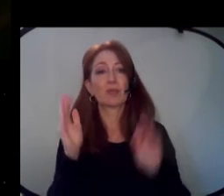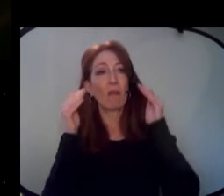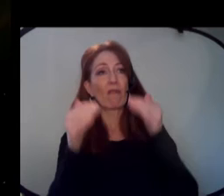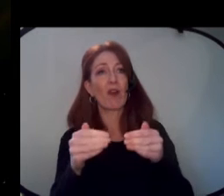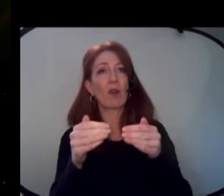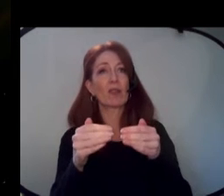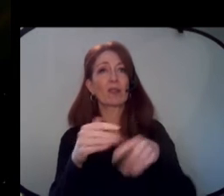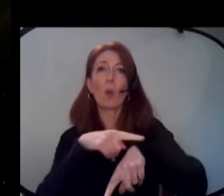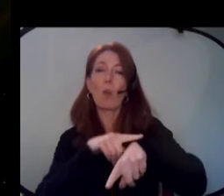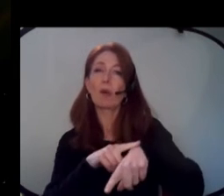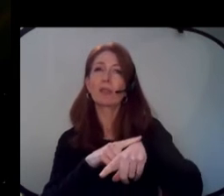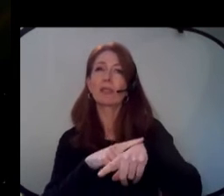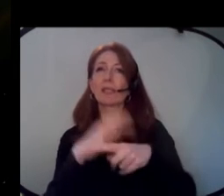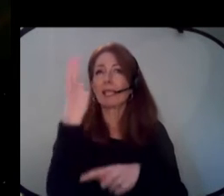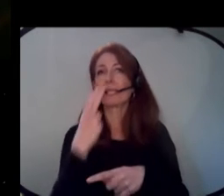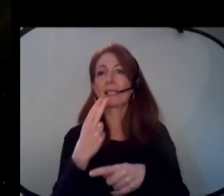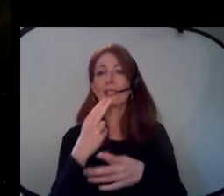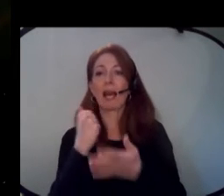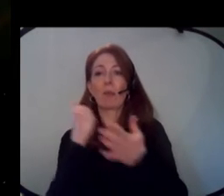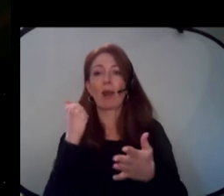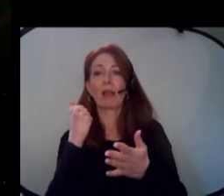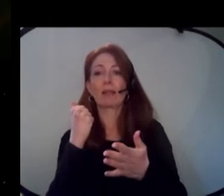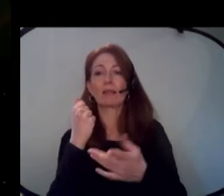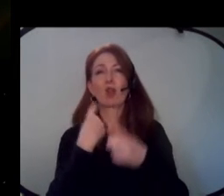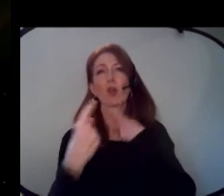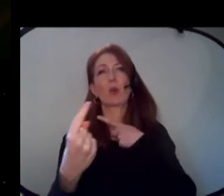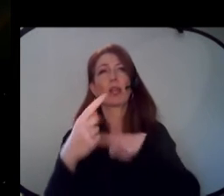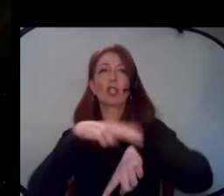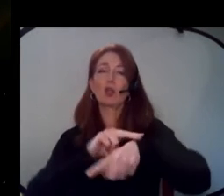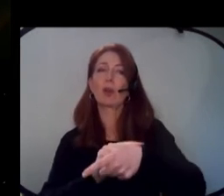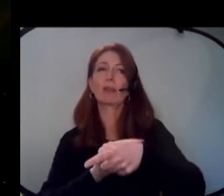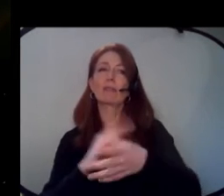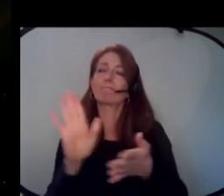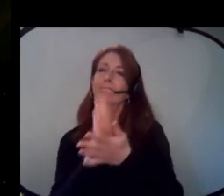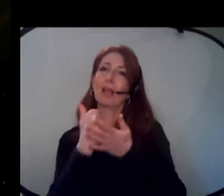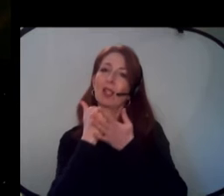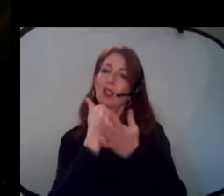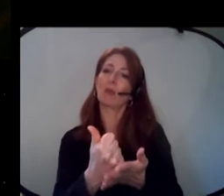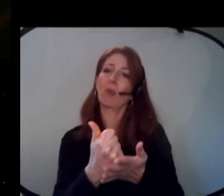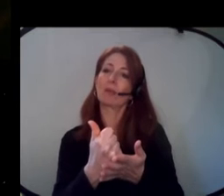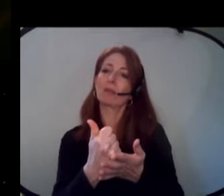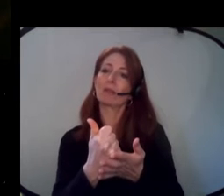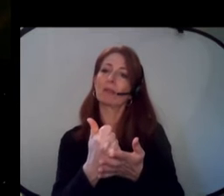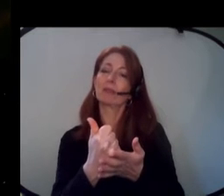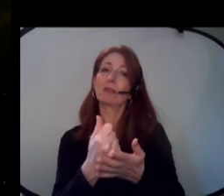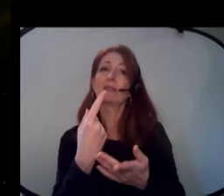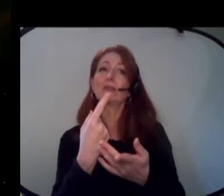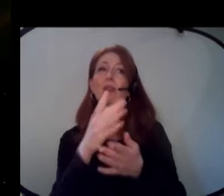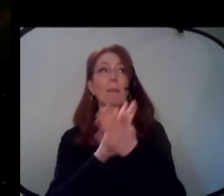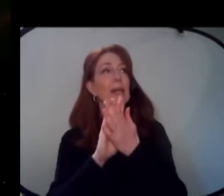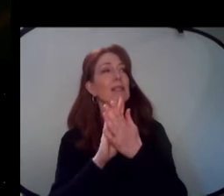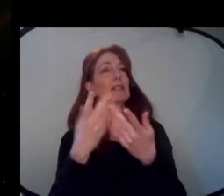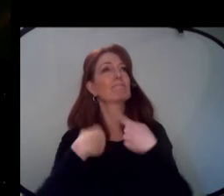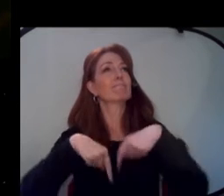watches, designer brands and unique pieces of jewellery. We're delighted to support Artemisia, Mistress of Blood, featuring art historian and presenter of